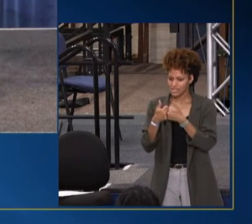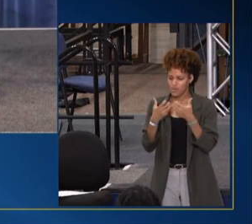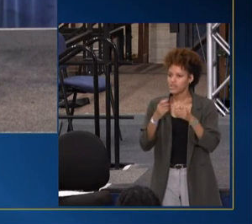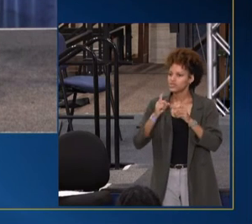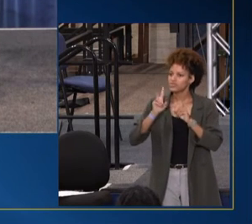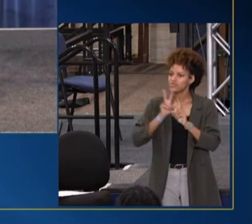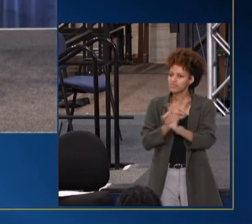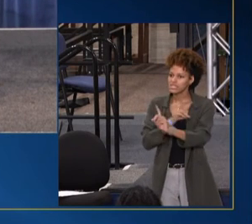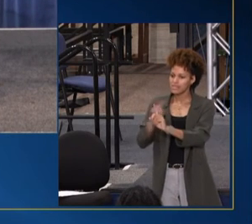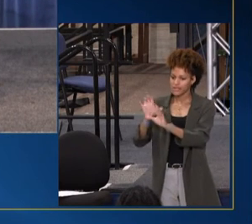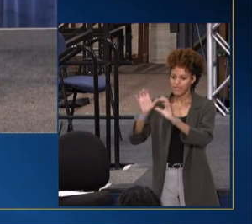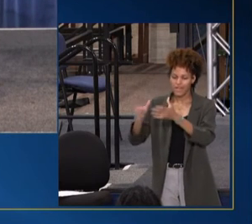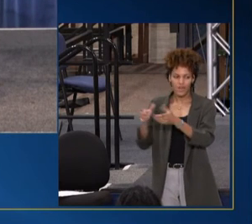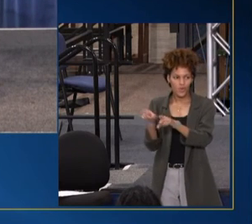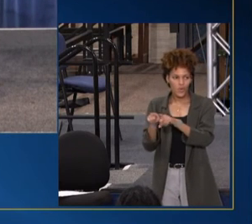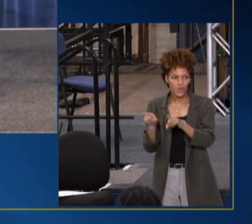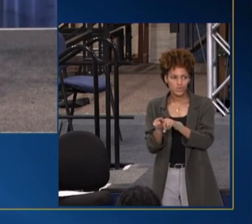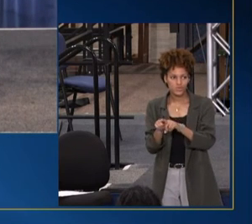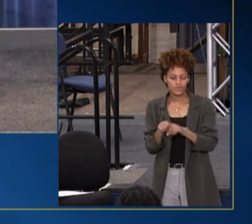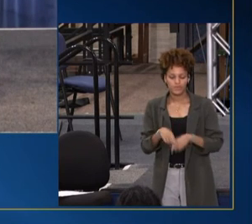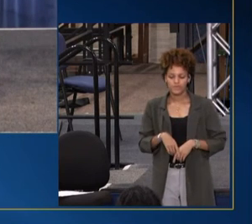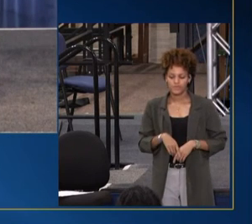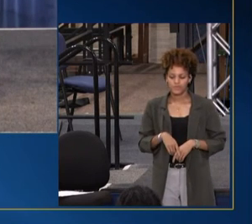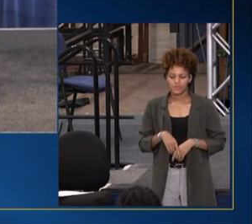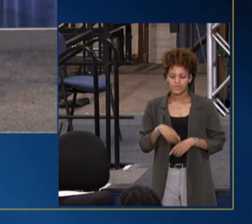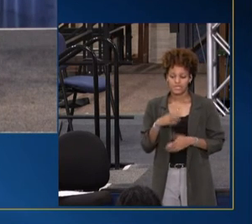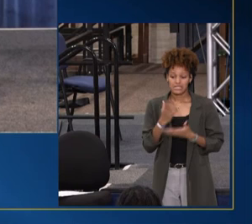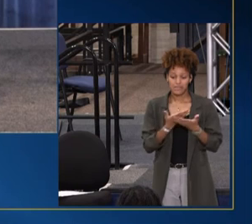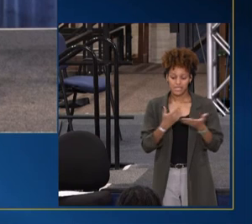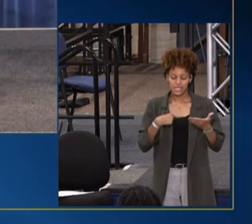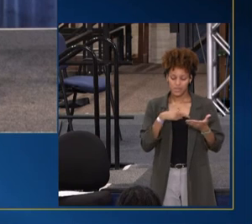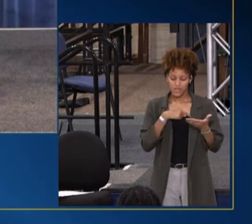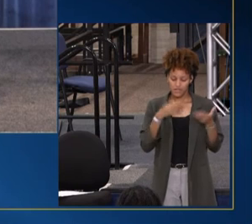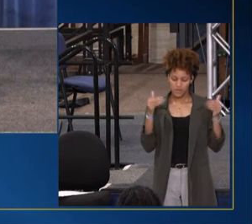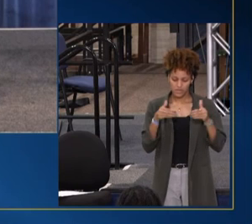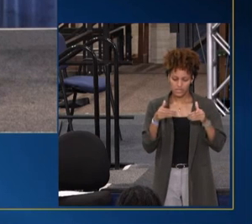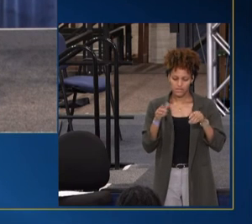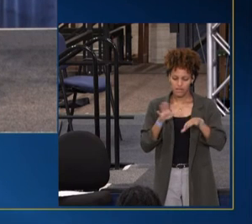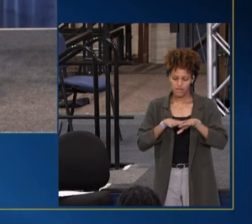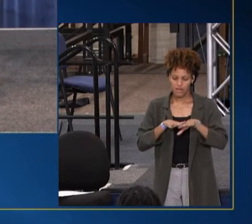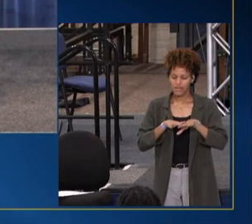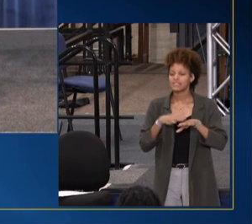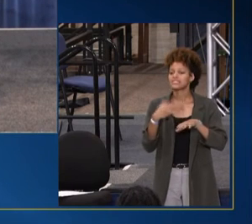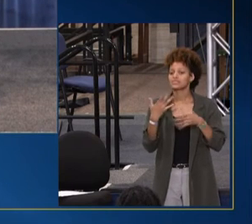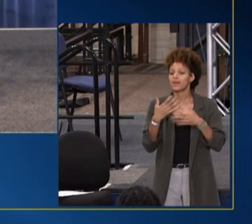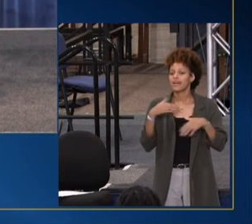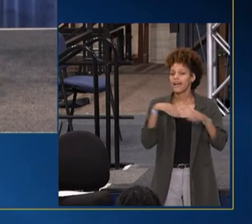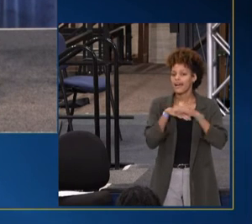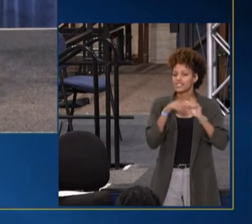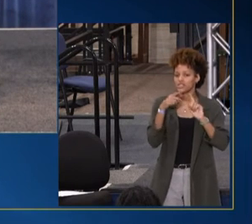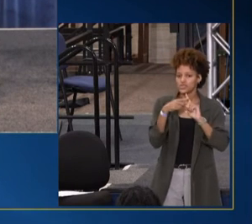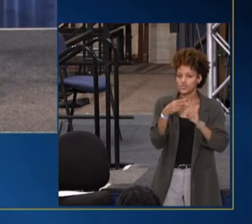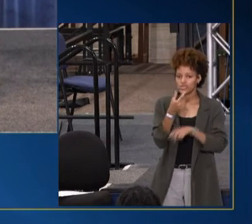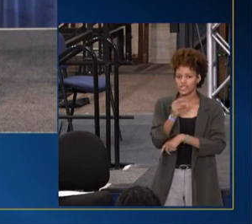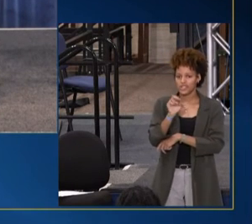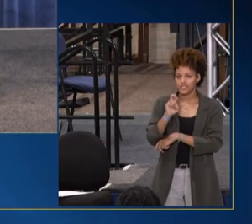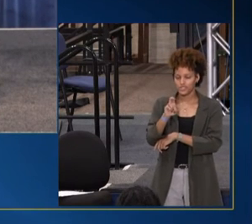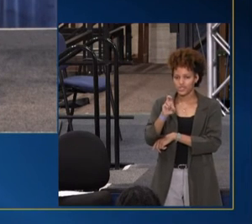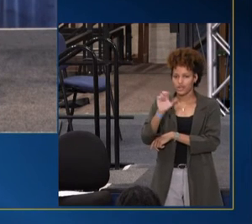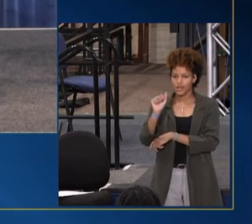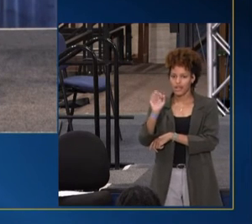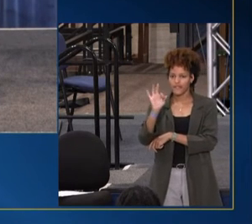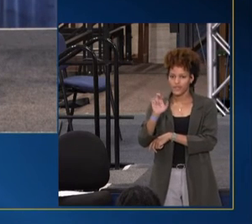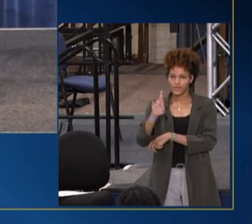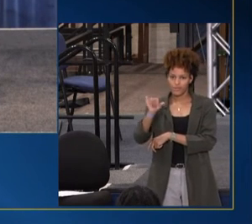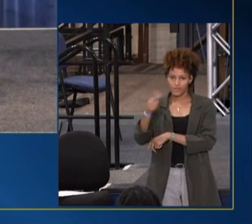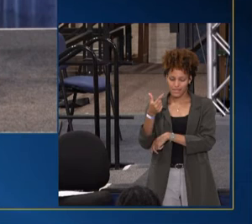expansive sense. A couple of specific things that we're focusing on are, of course, one, access to gender-affirming care that every medical